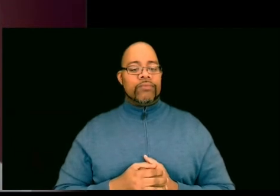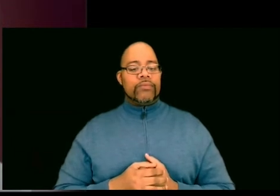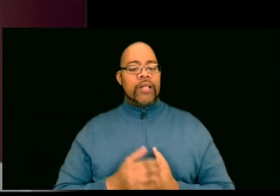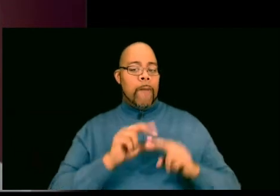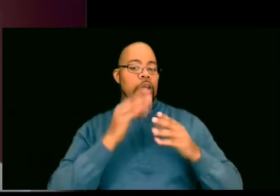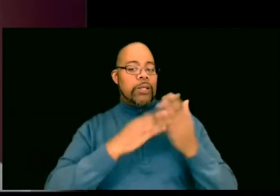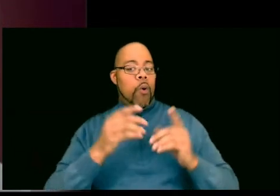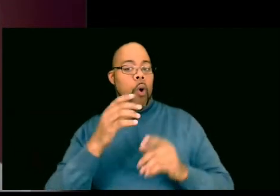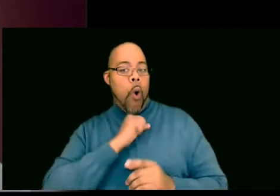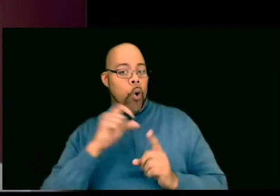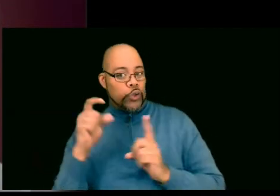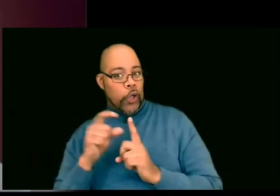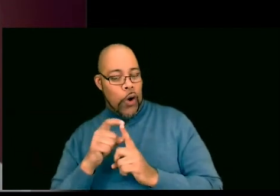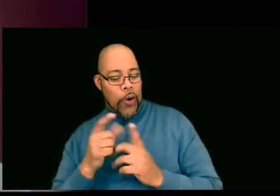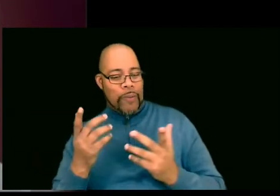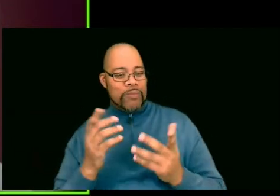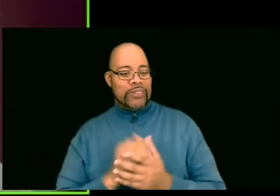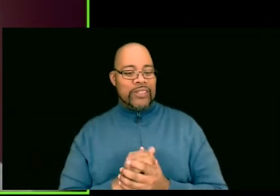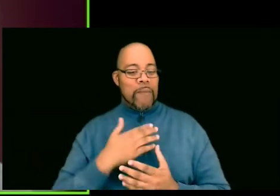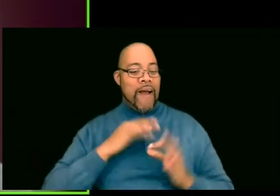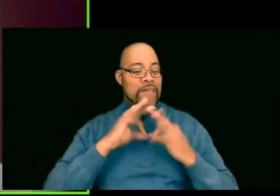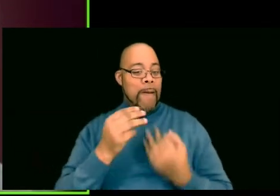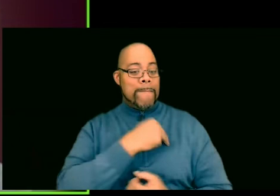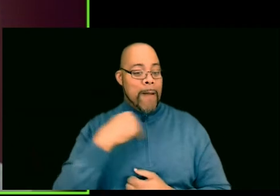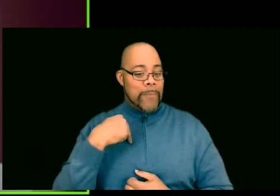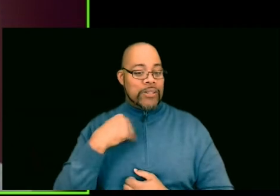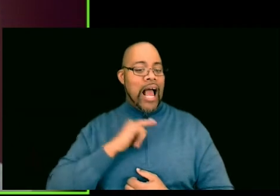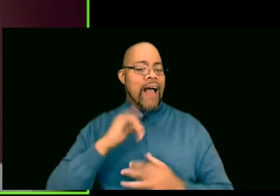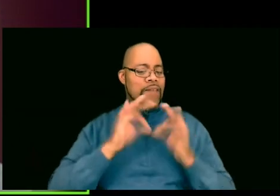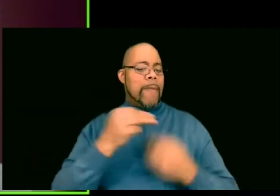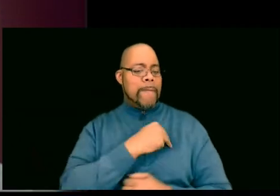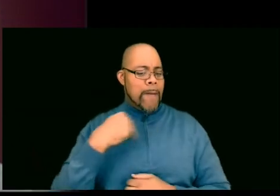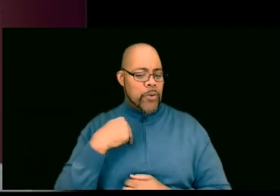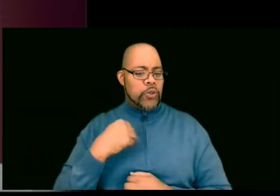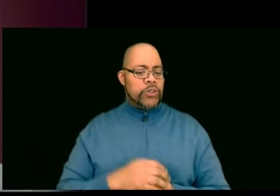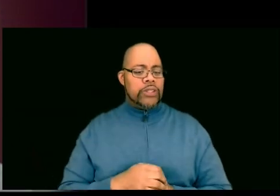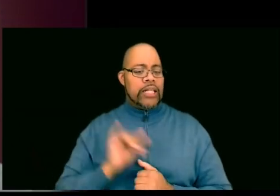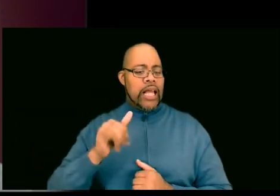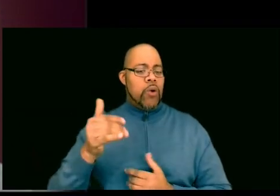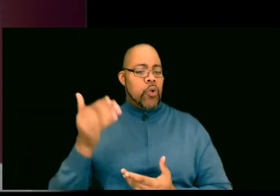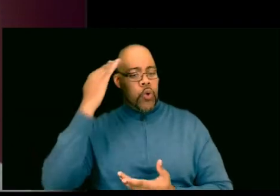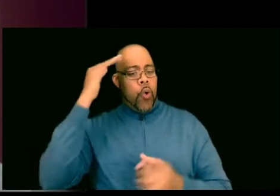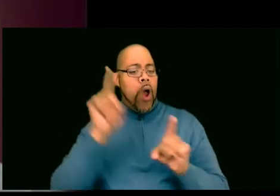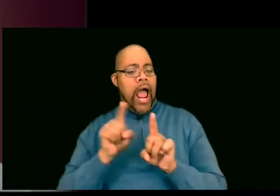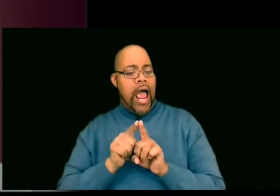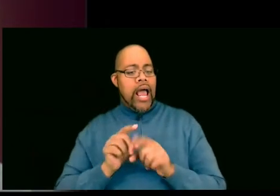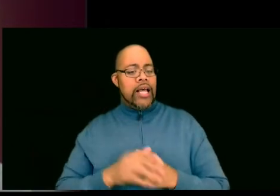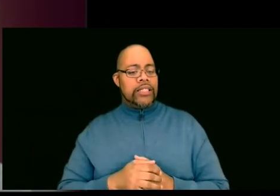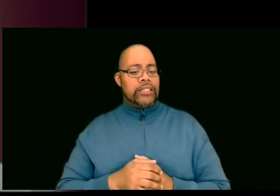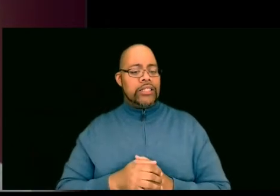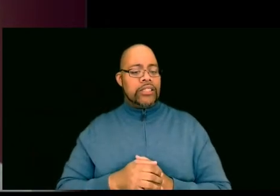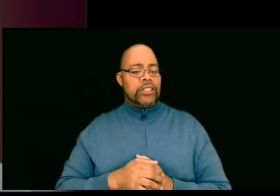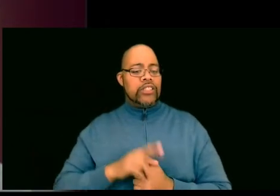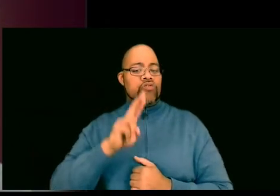borrowing some old terminology, my family members, I had family members that were known